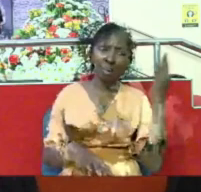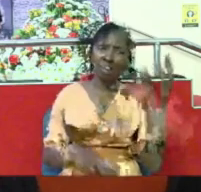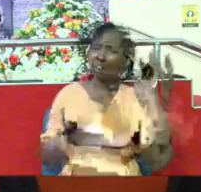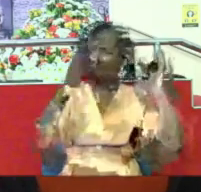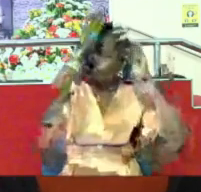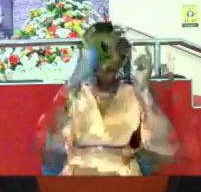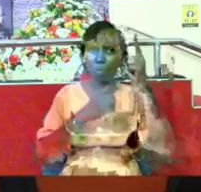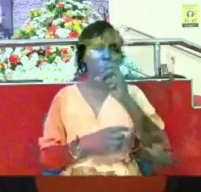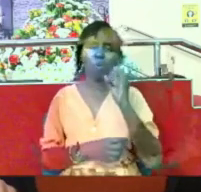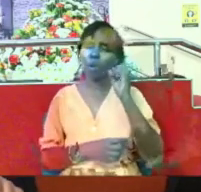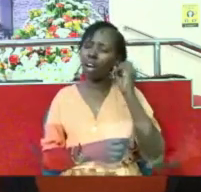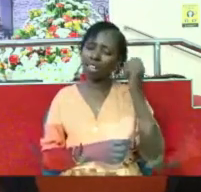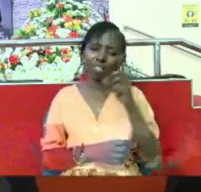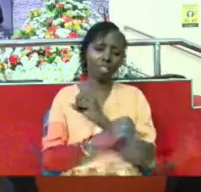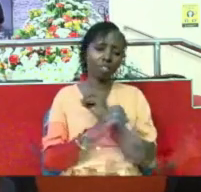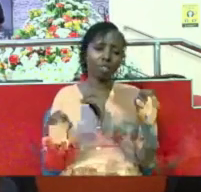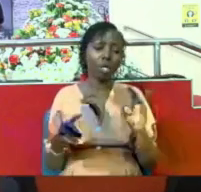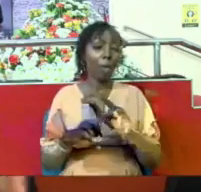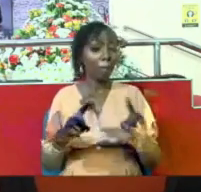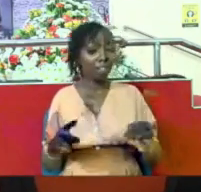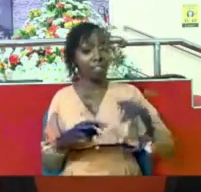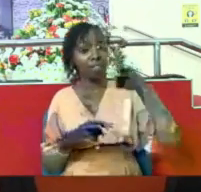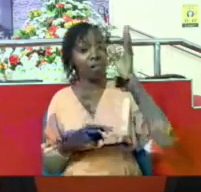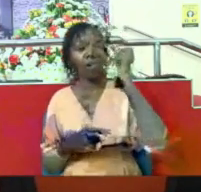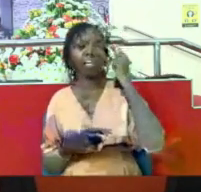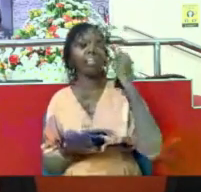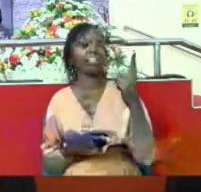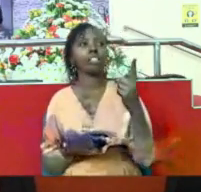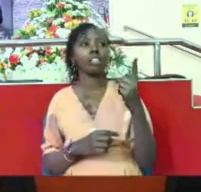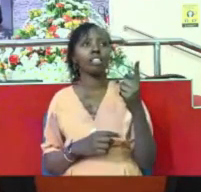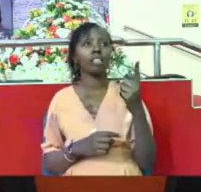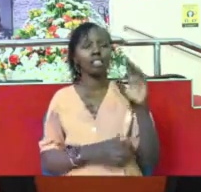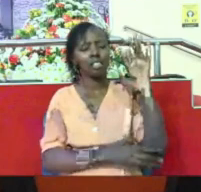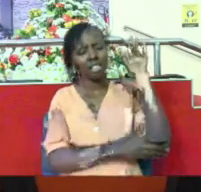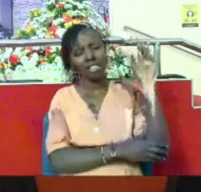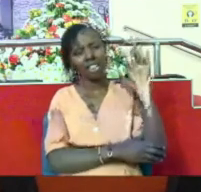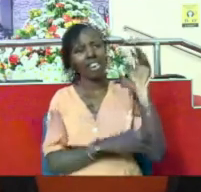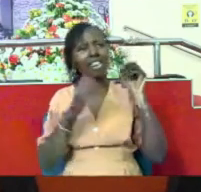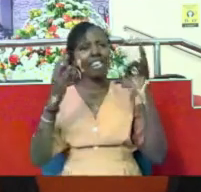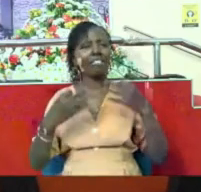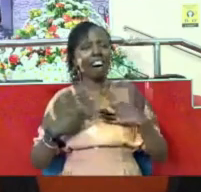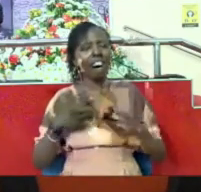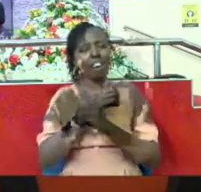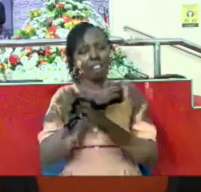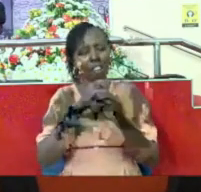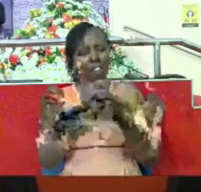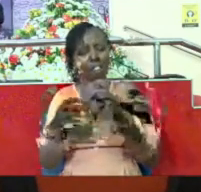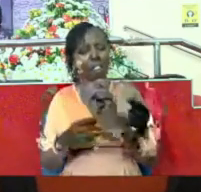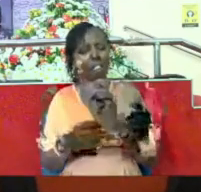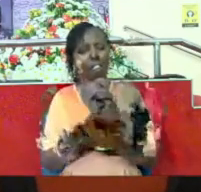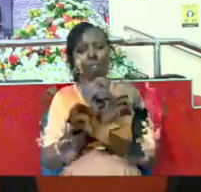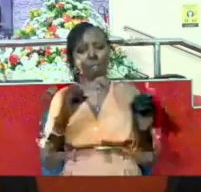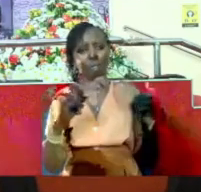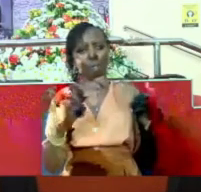but God does understand. Anaelewa. Just put it up. Don't shy. Just put it up. Let God see it. Wacha Mungu aione. That you